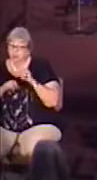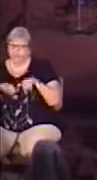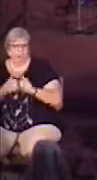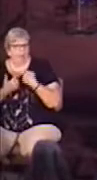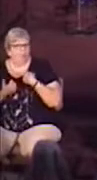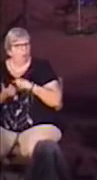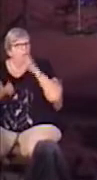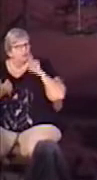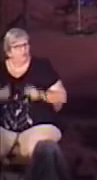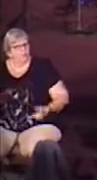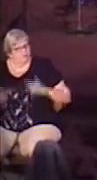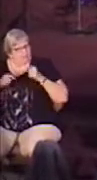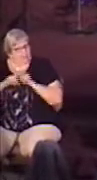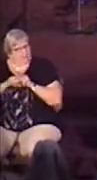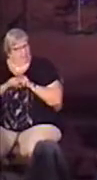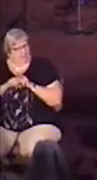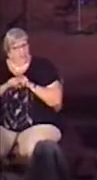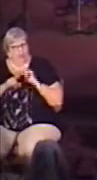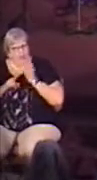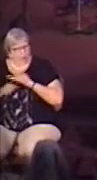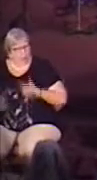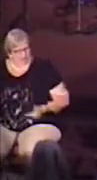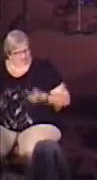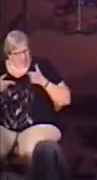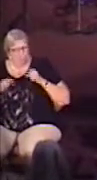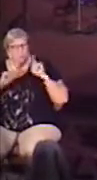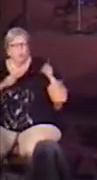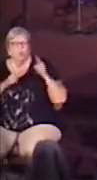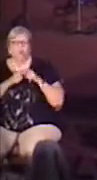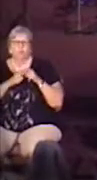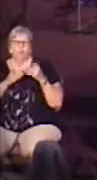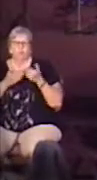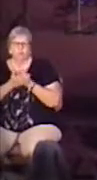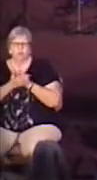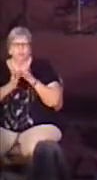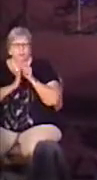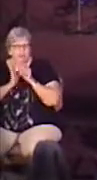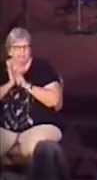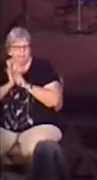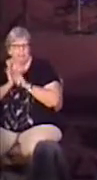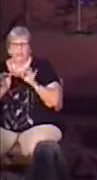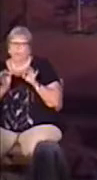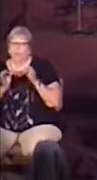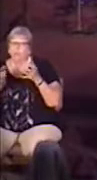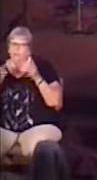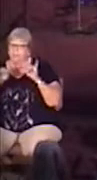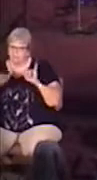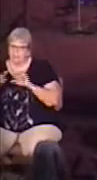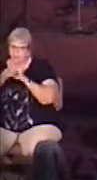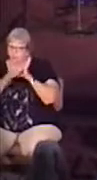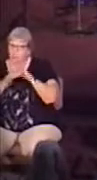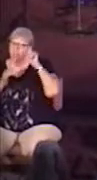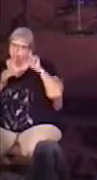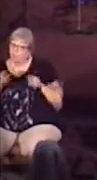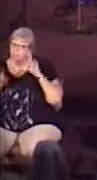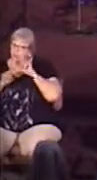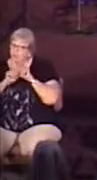lifestyle as a Christian, we go to the New Testament. And so if we are going to be a unified church, we have to agree together on that